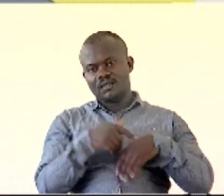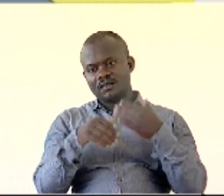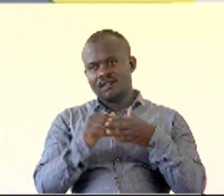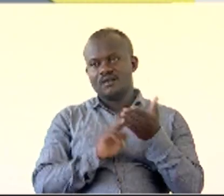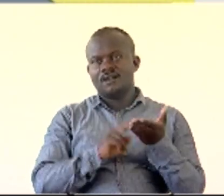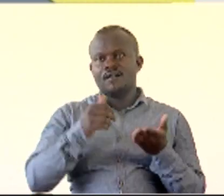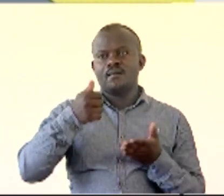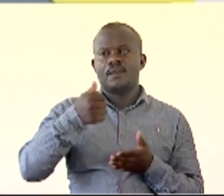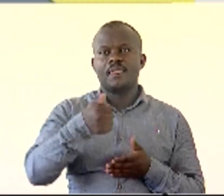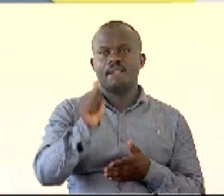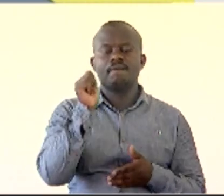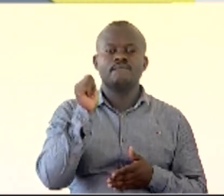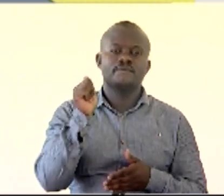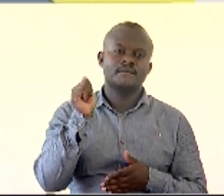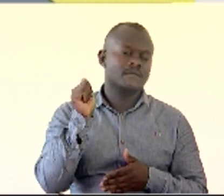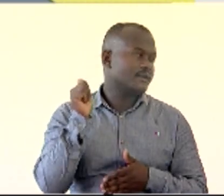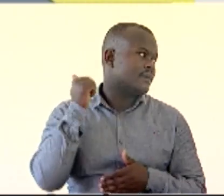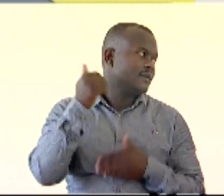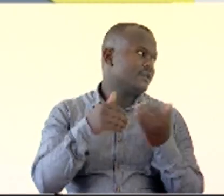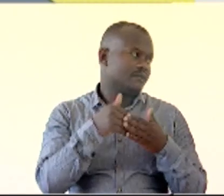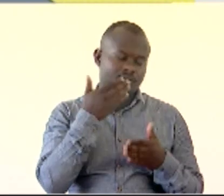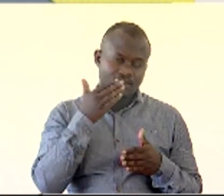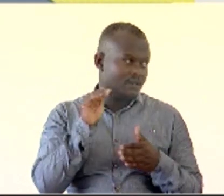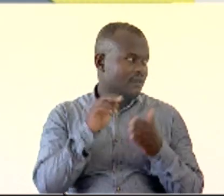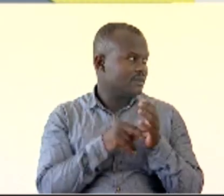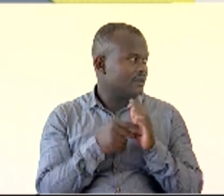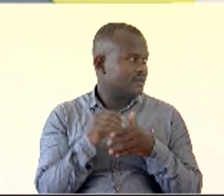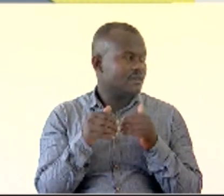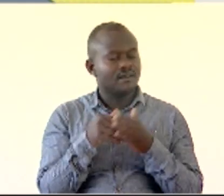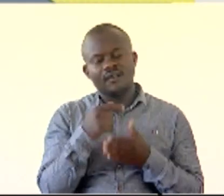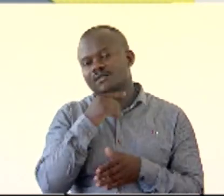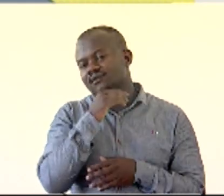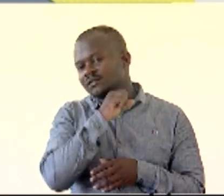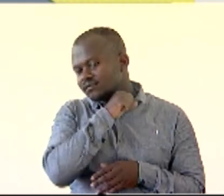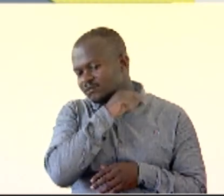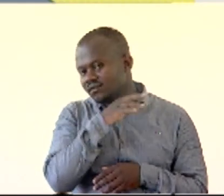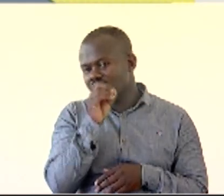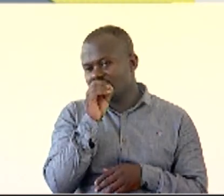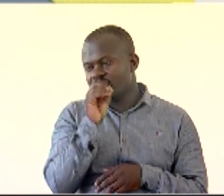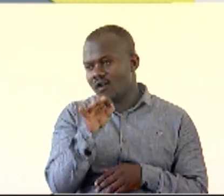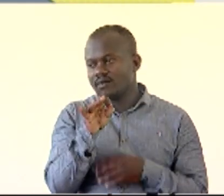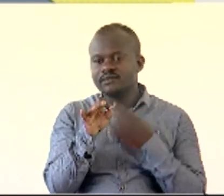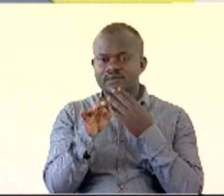weapons poorly or badly, that means there's contamination of